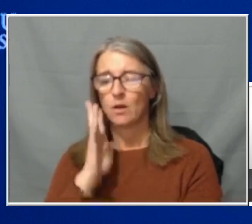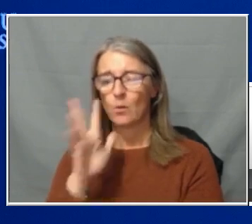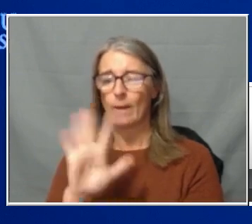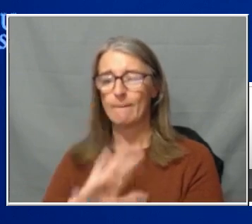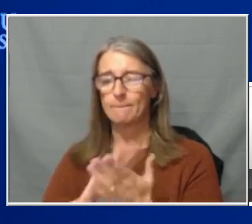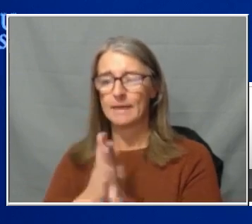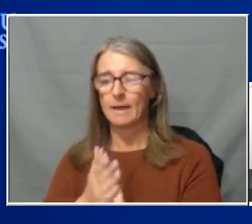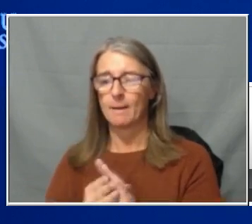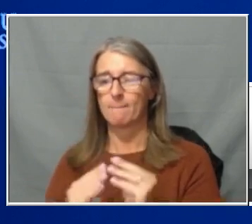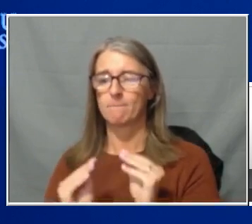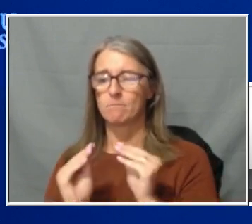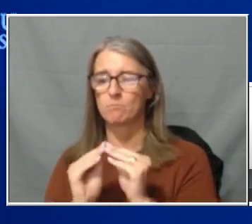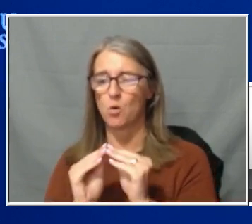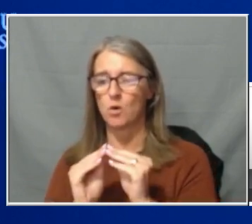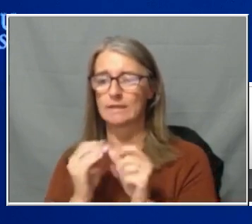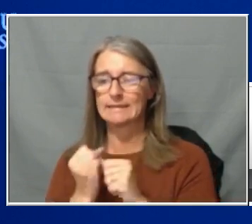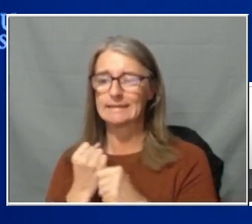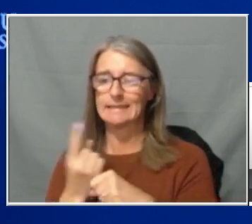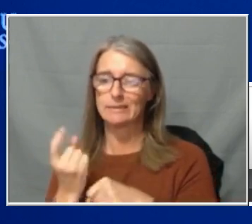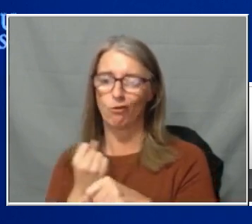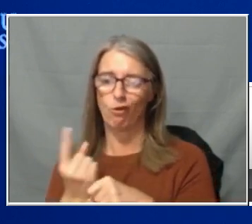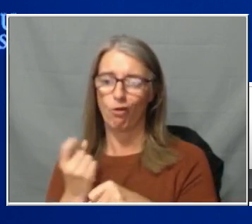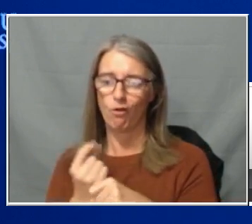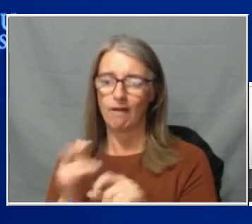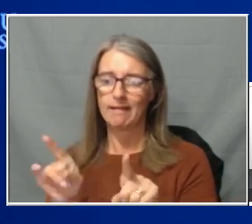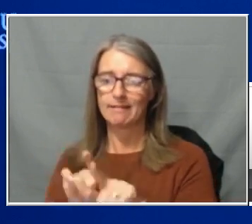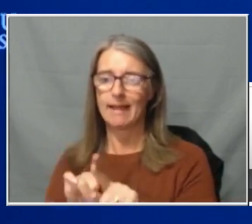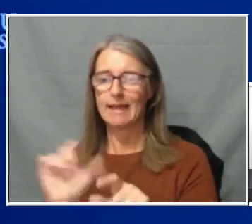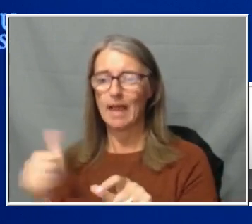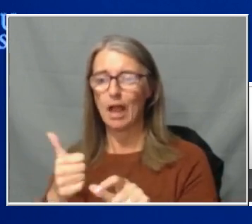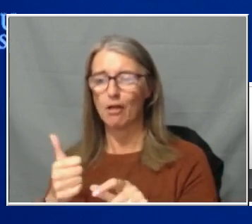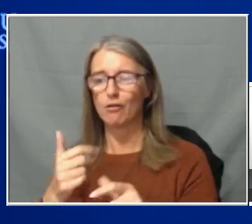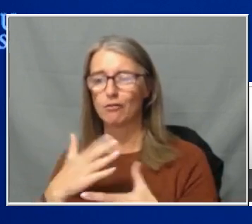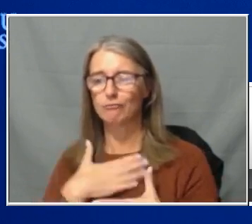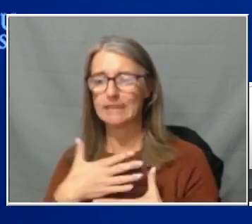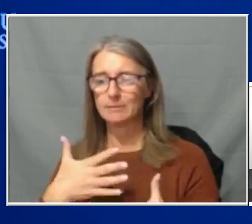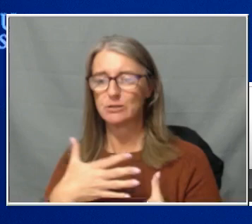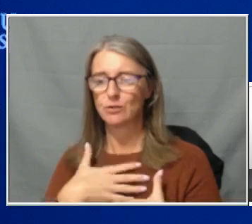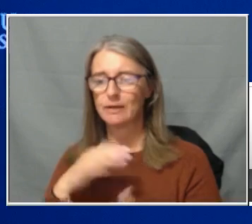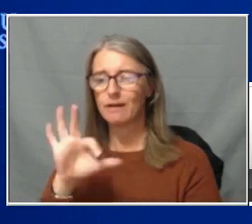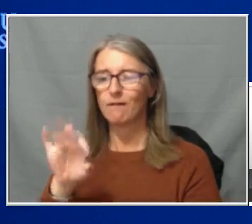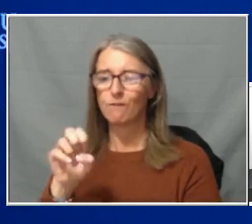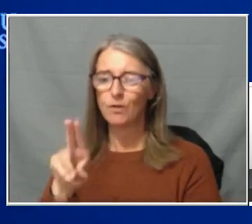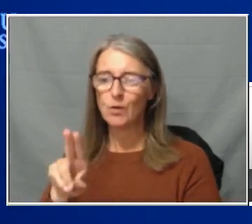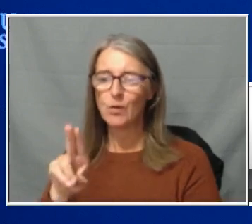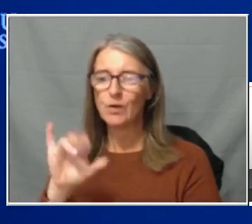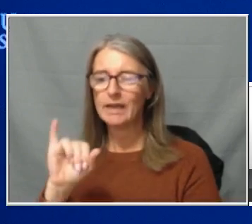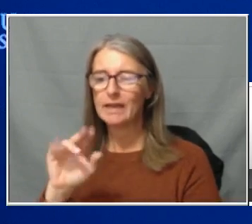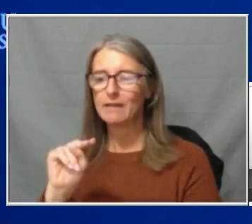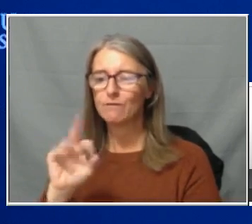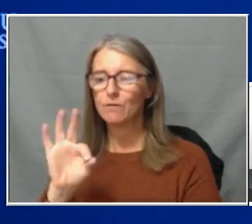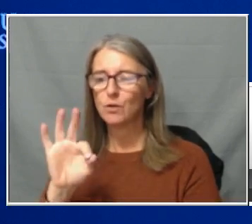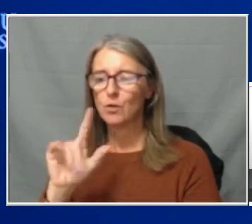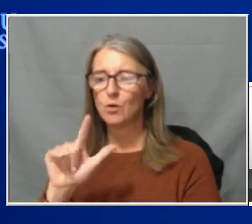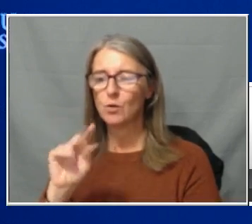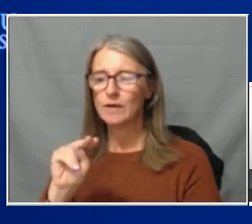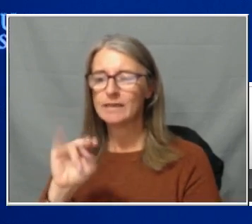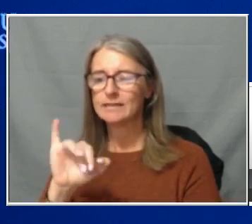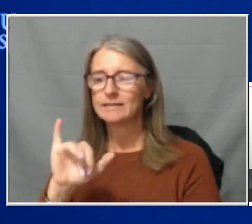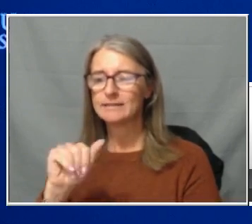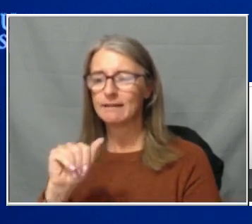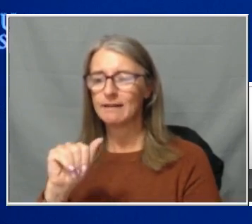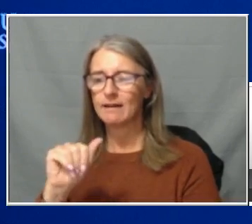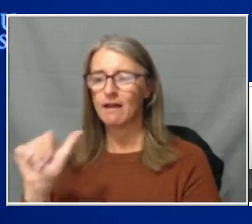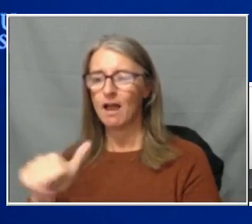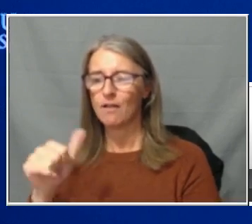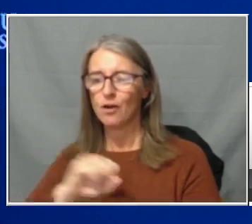hopefully more seasonal like the other respiratory viruses, including influenza, and those other common cough and